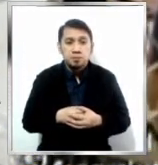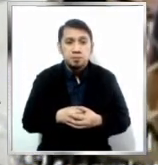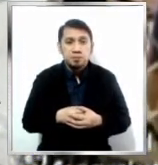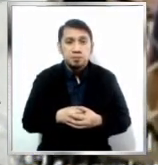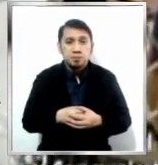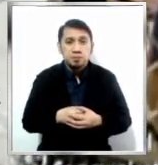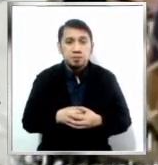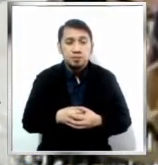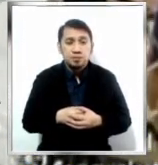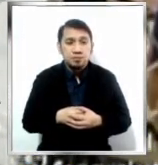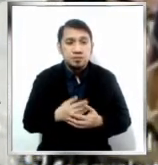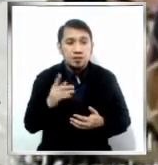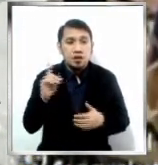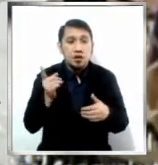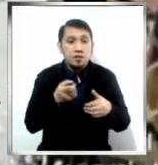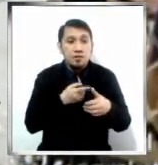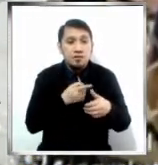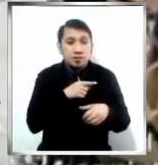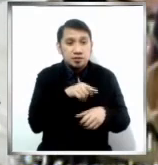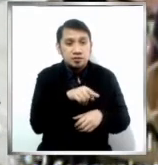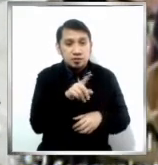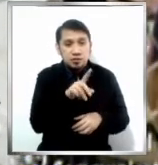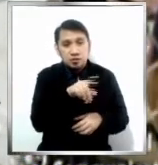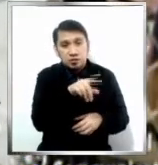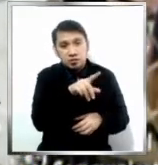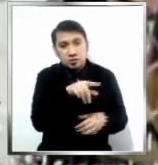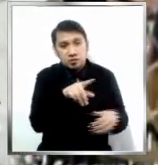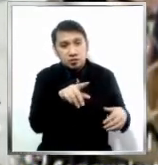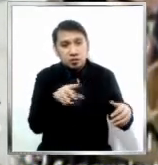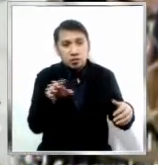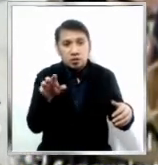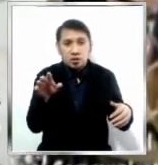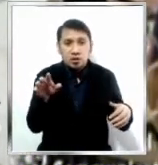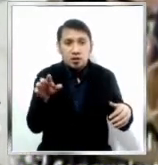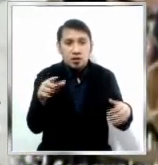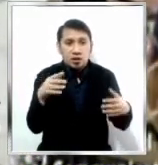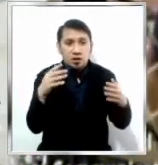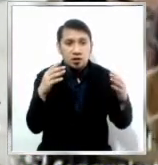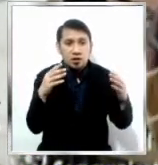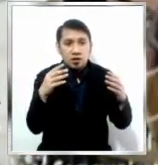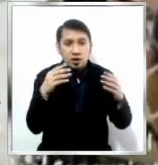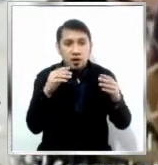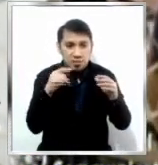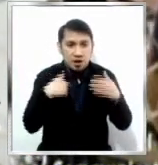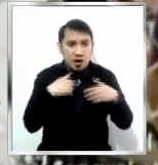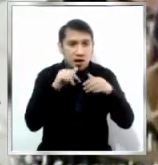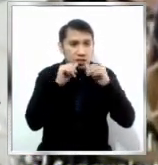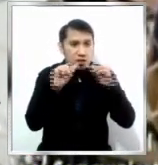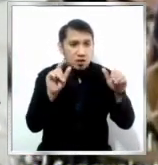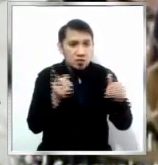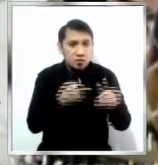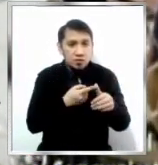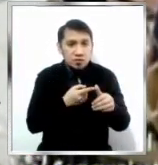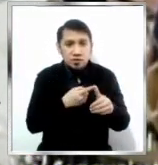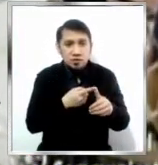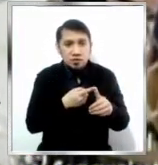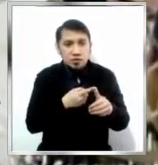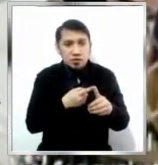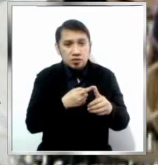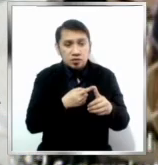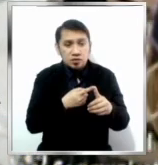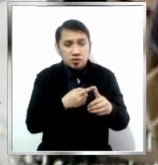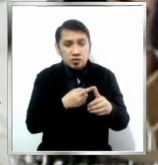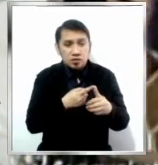Ano, unahin ko na muna itong si ano. May I announce it first? Tell na. Ito bang